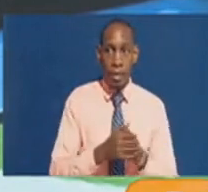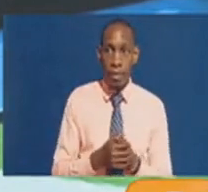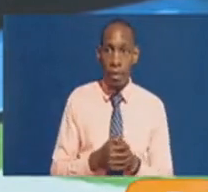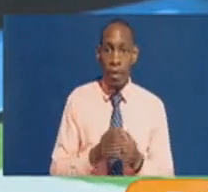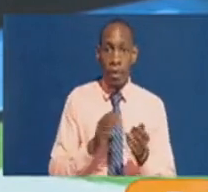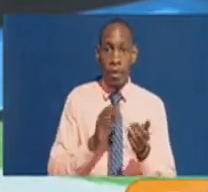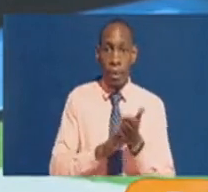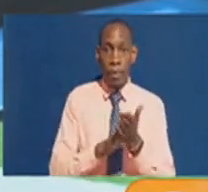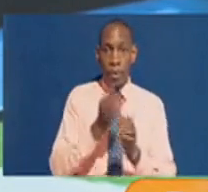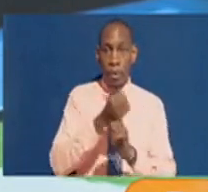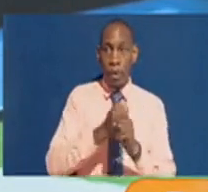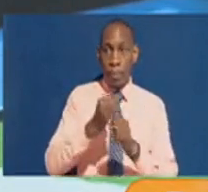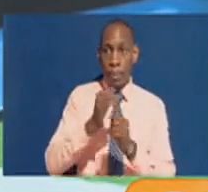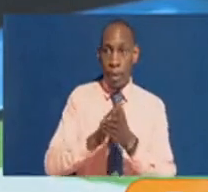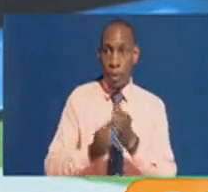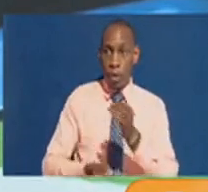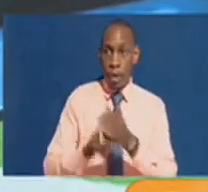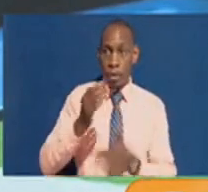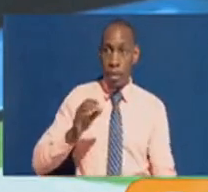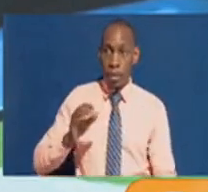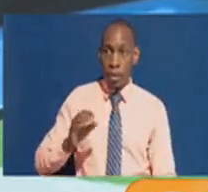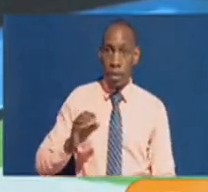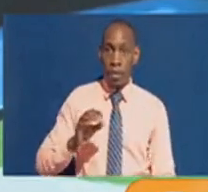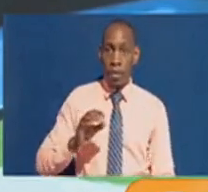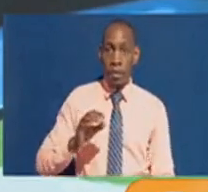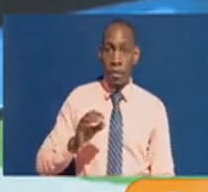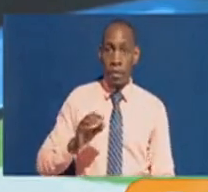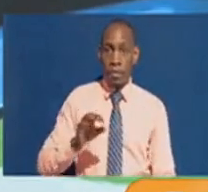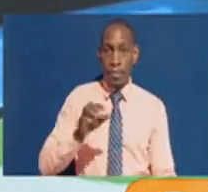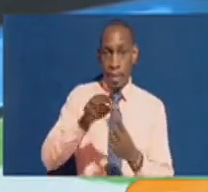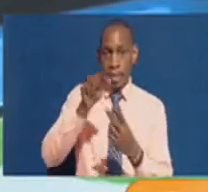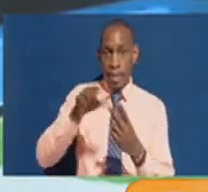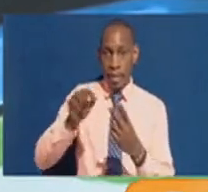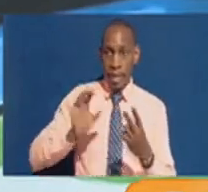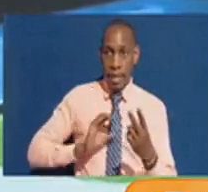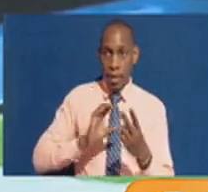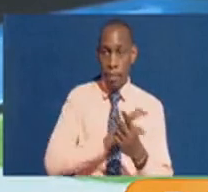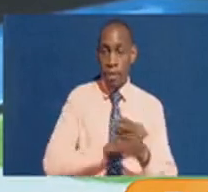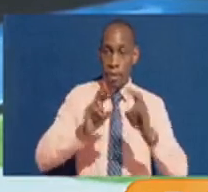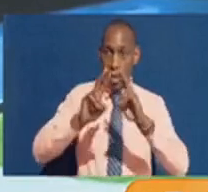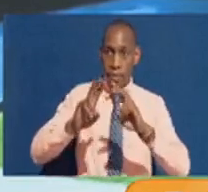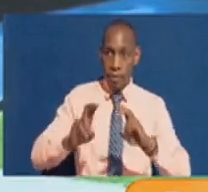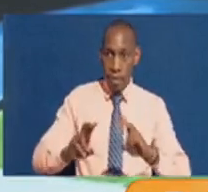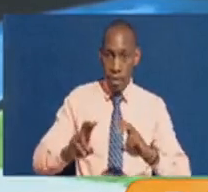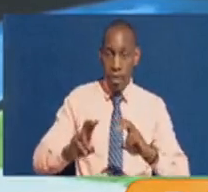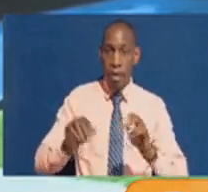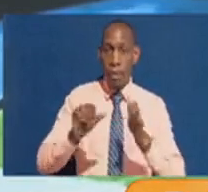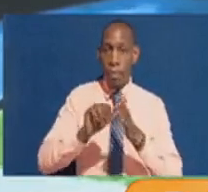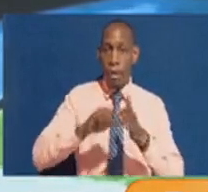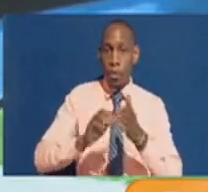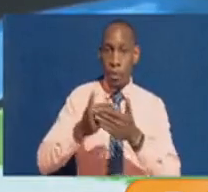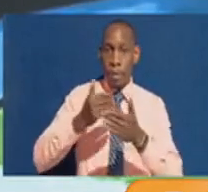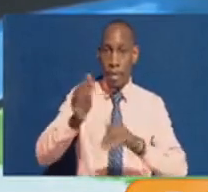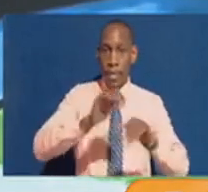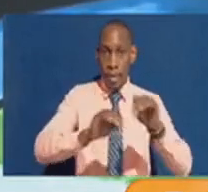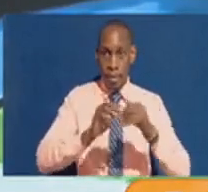a proposal that we set up a commission or we set up a select committee mm-hmm. to investigate what went wrong in the last